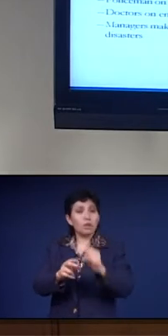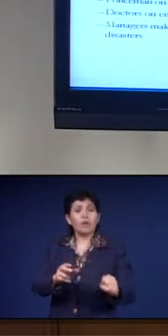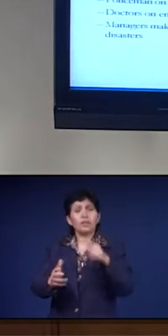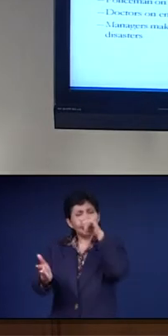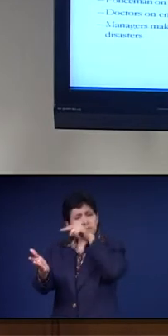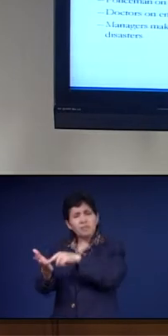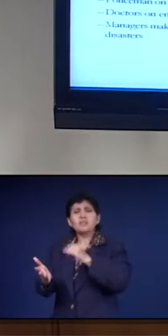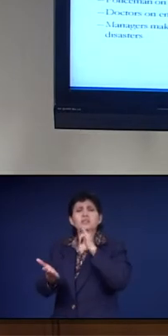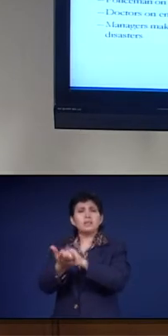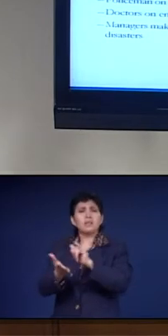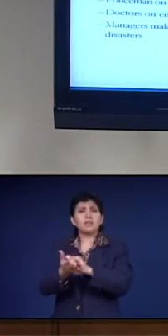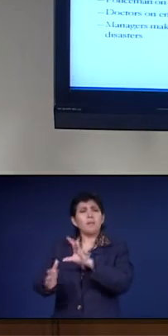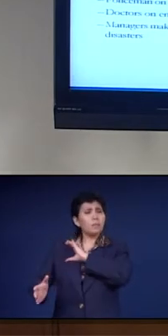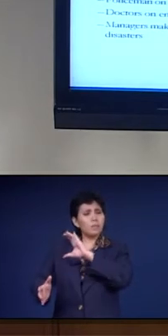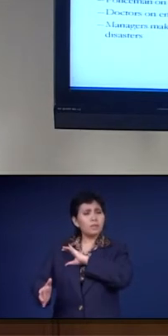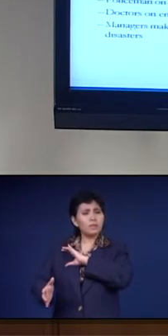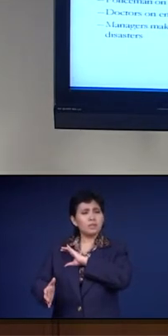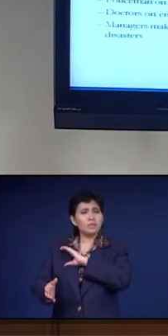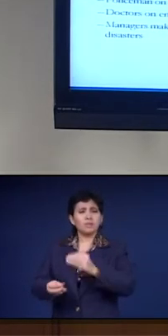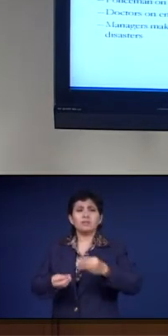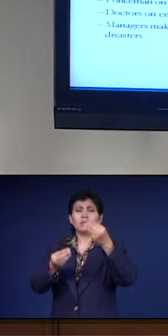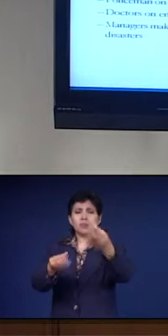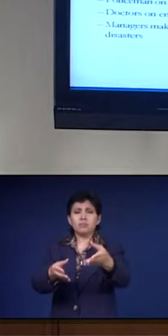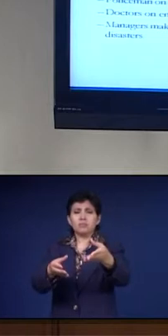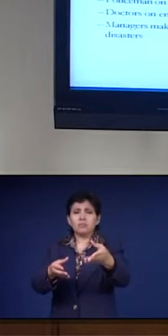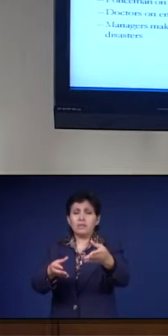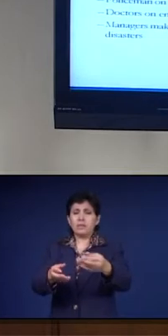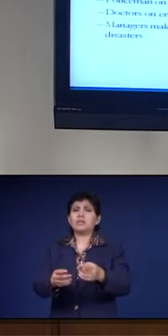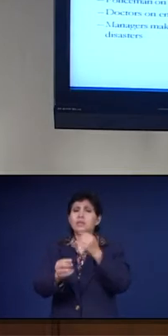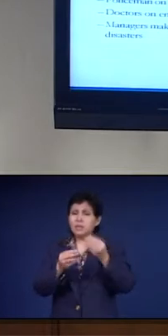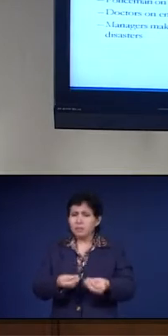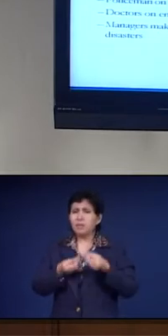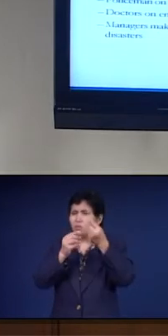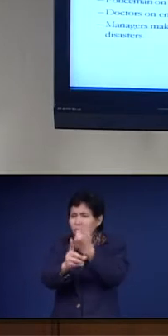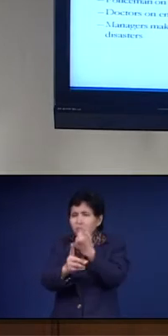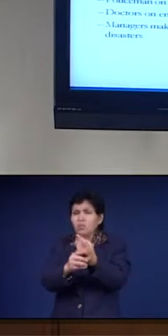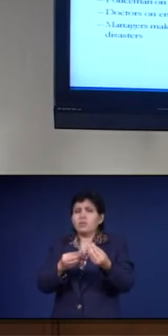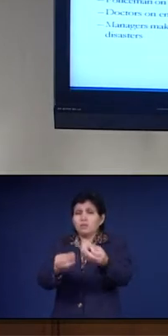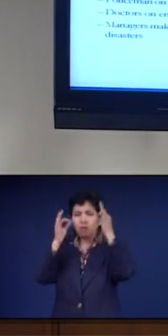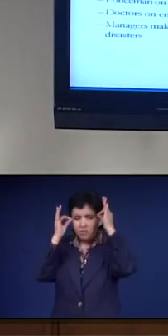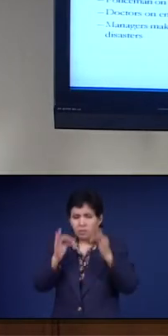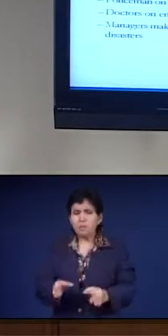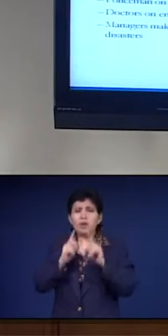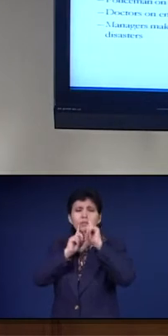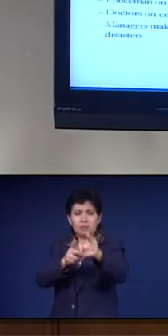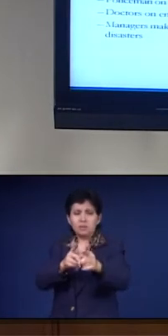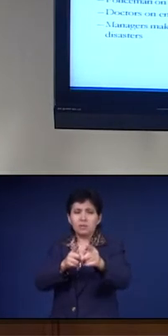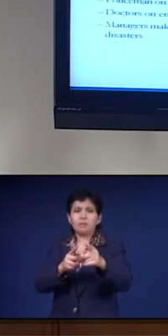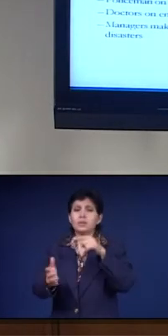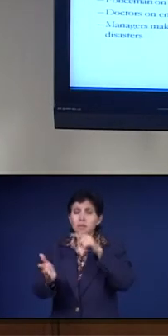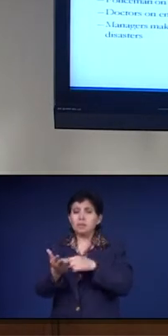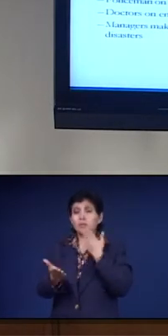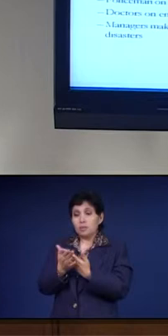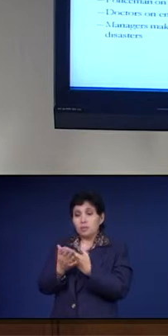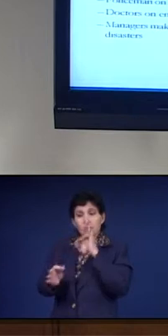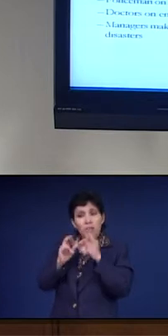that whether the policeman did a right judgment on the shooting. Okay? This one, it's good